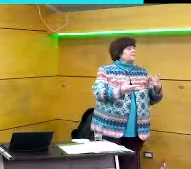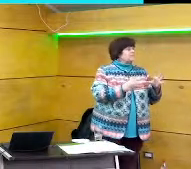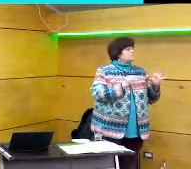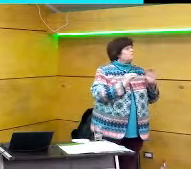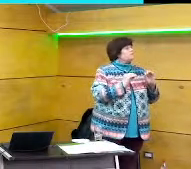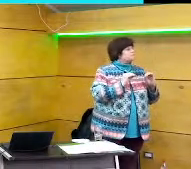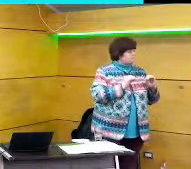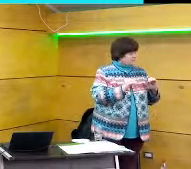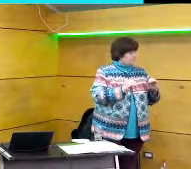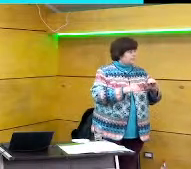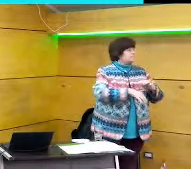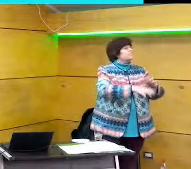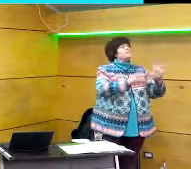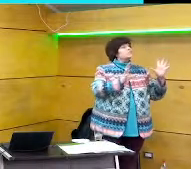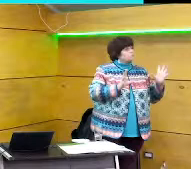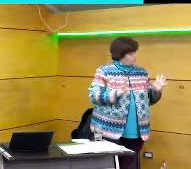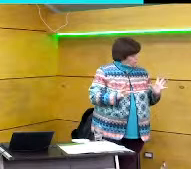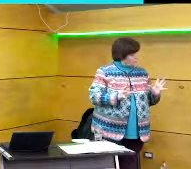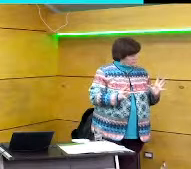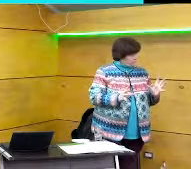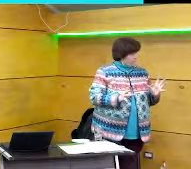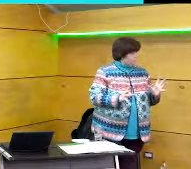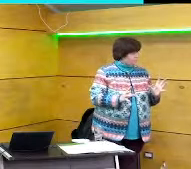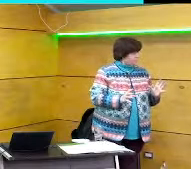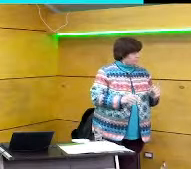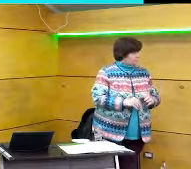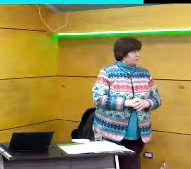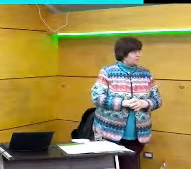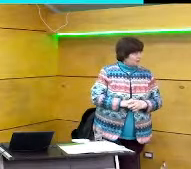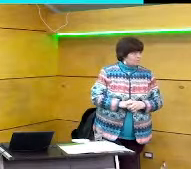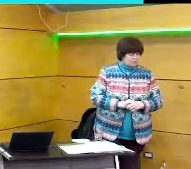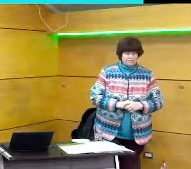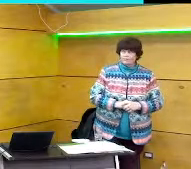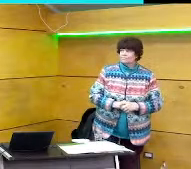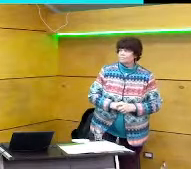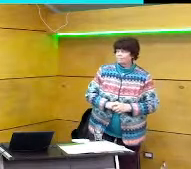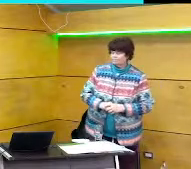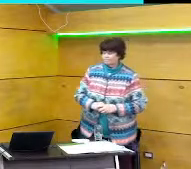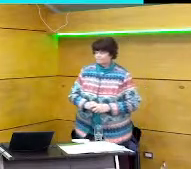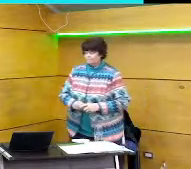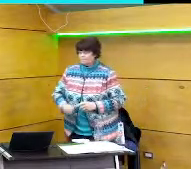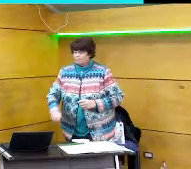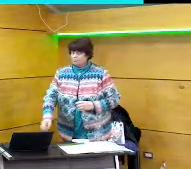Try and get them to be specific instead of so general with their comments.